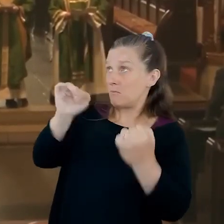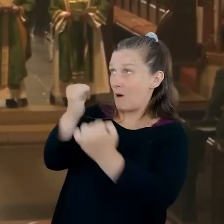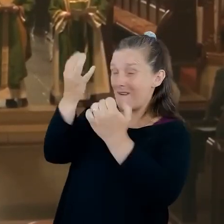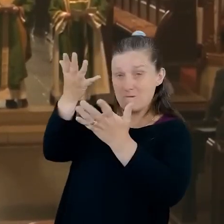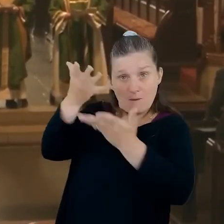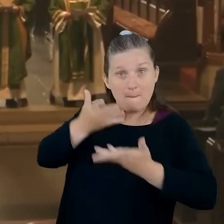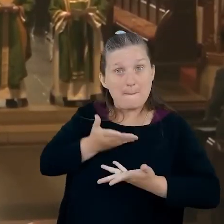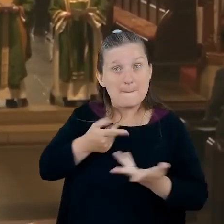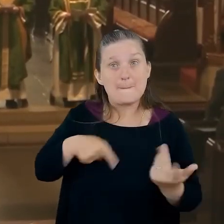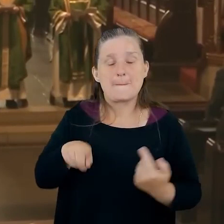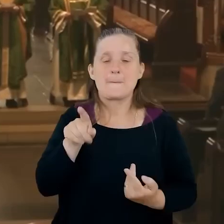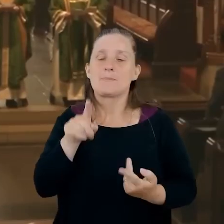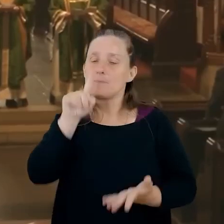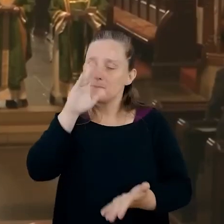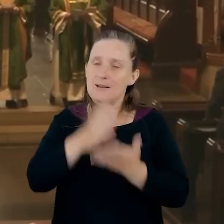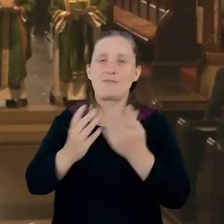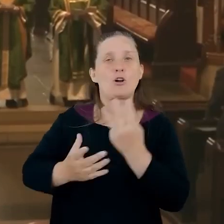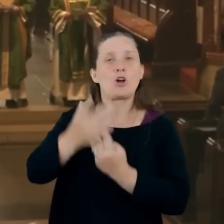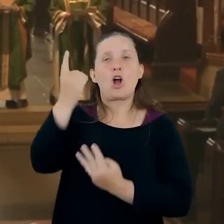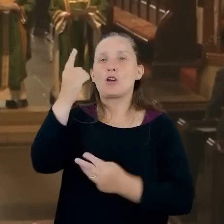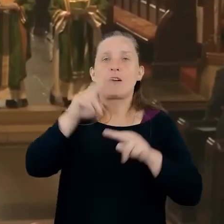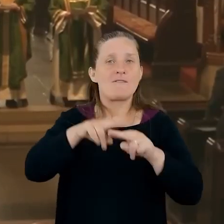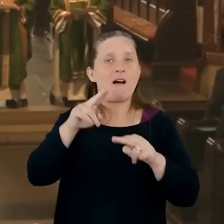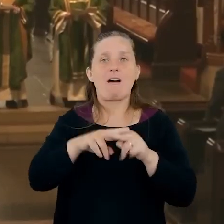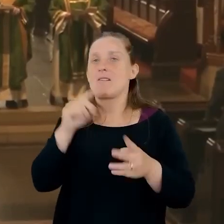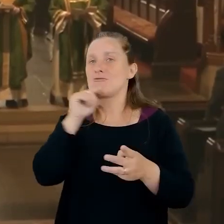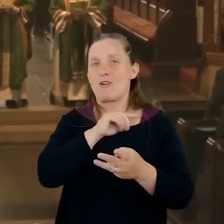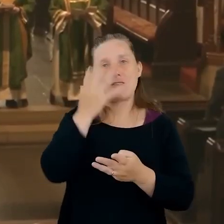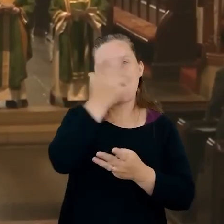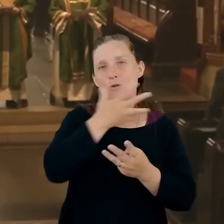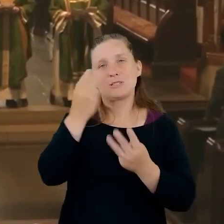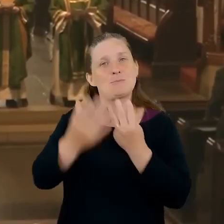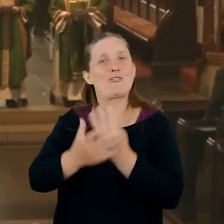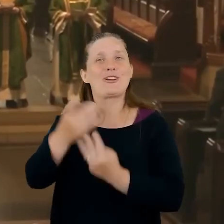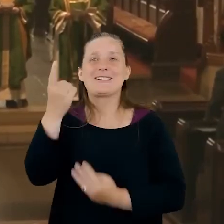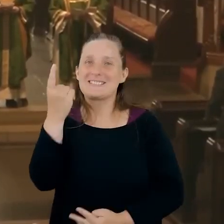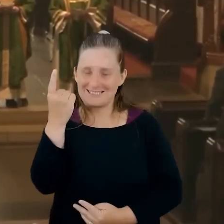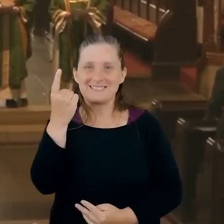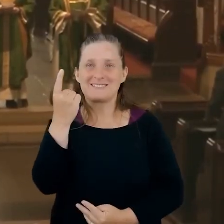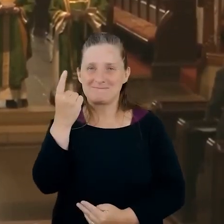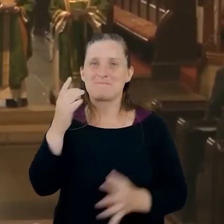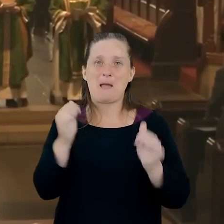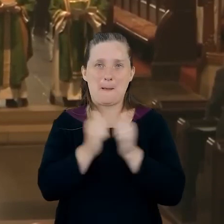power from high. We believe in God, Father, Son, and Holy